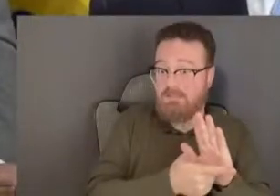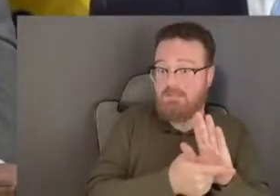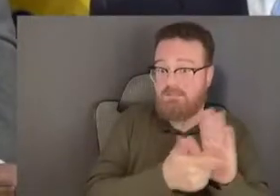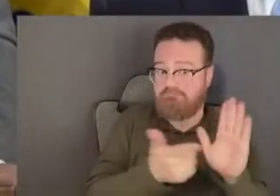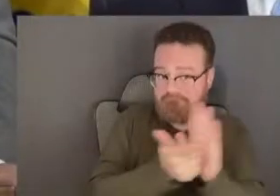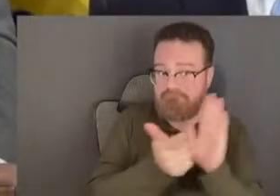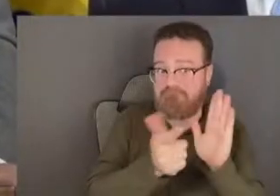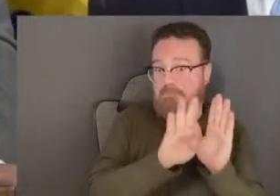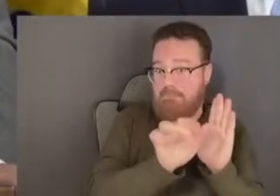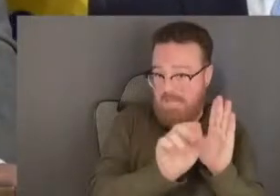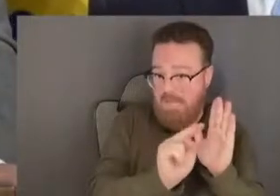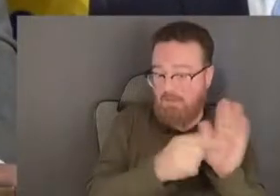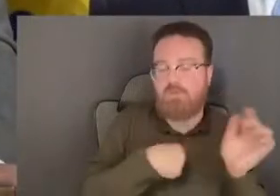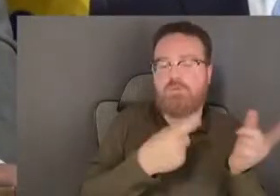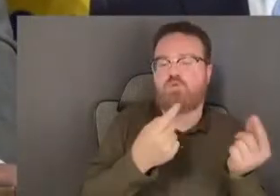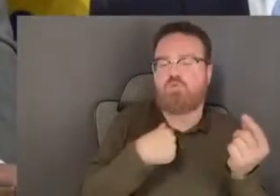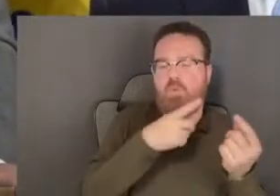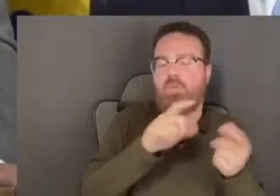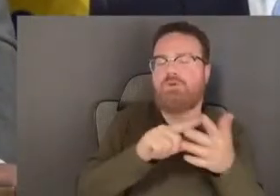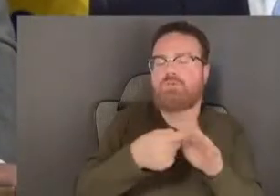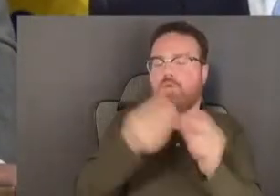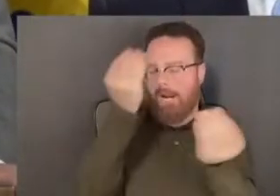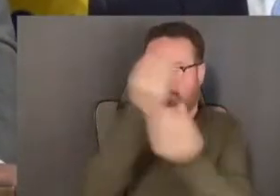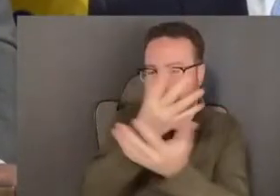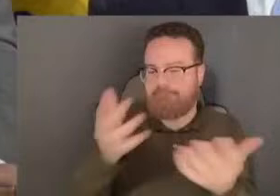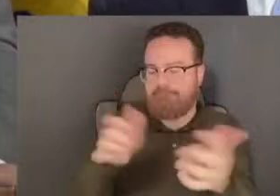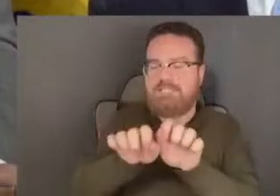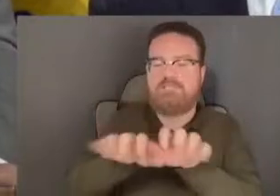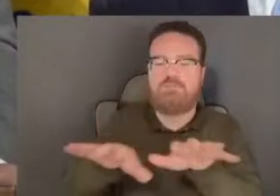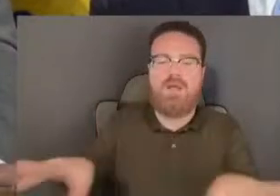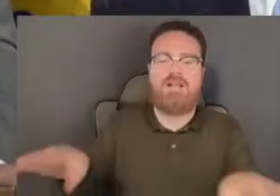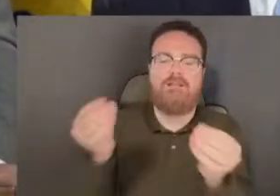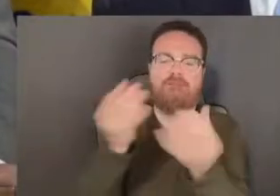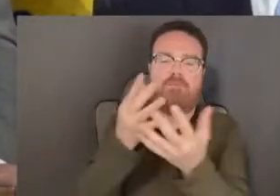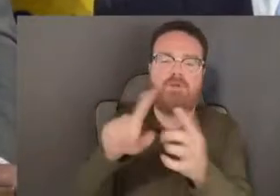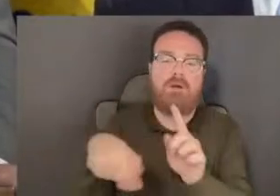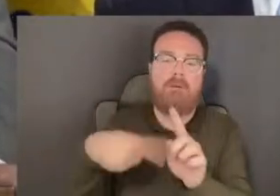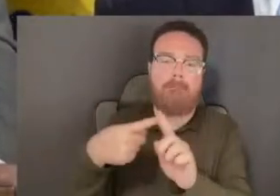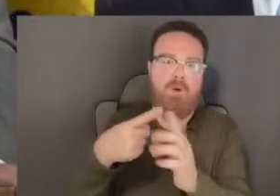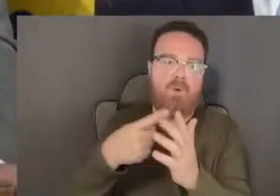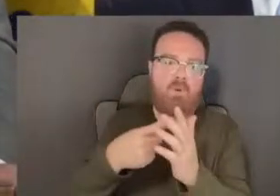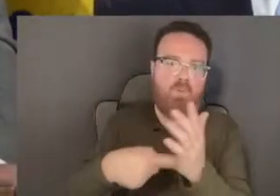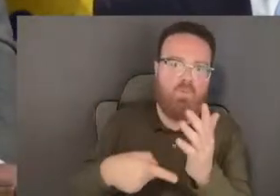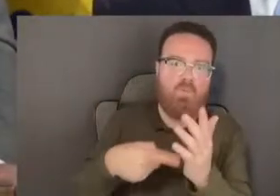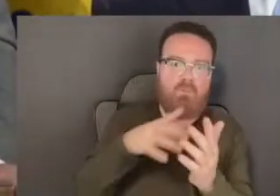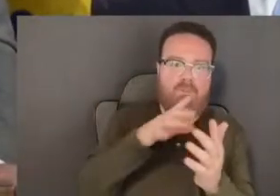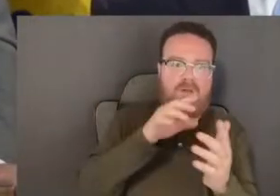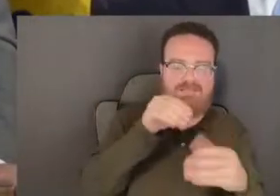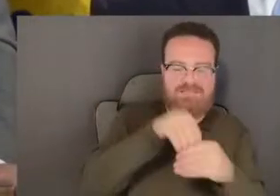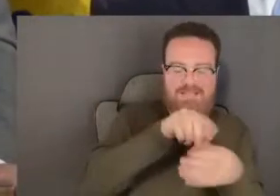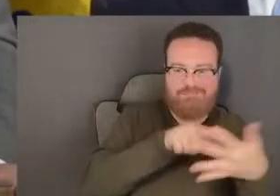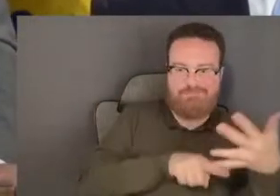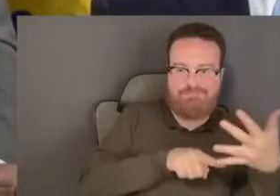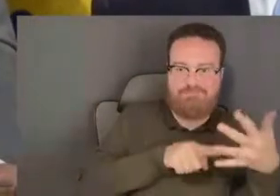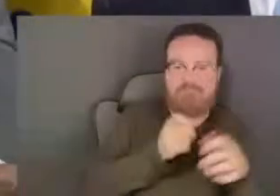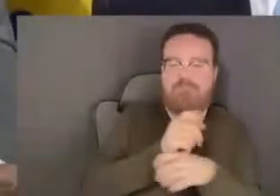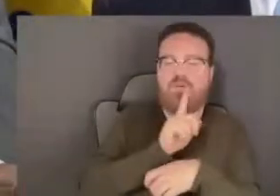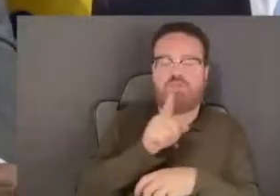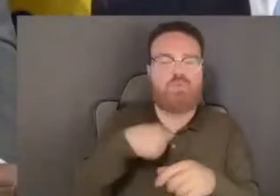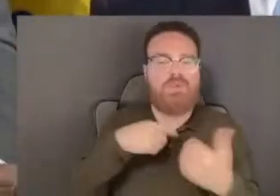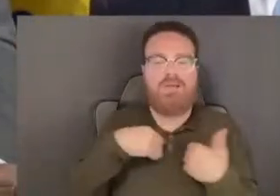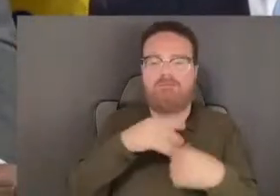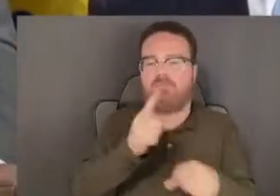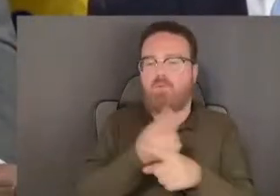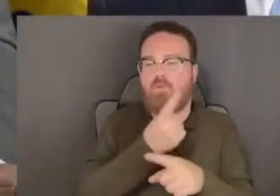eating. And we're going to try to work with Congress and the White House to make sure that we have adequate labeling